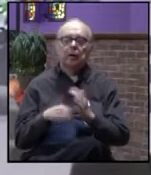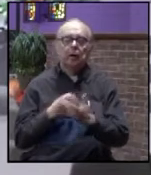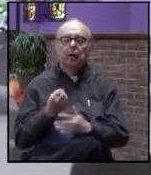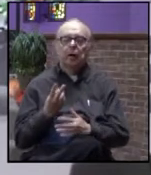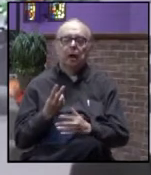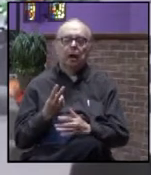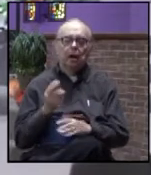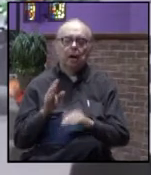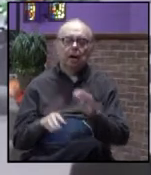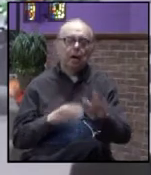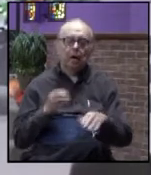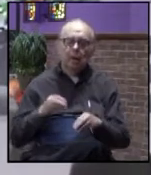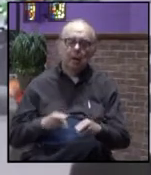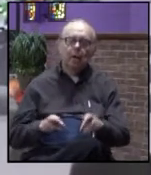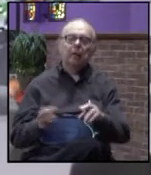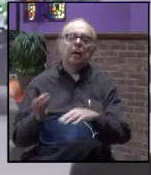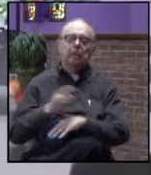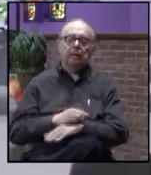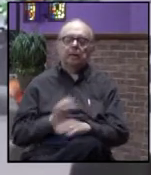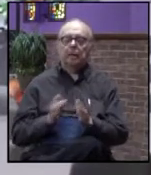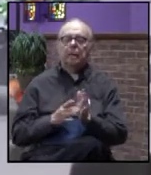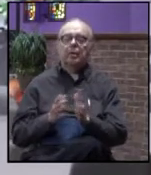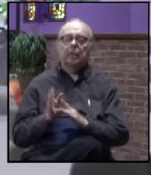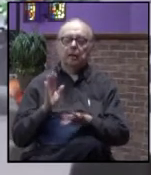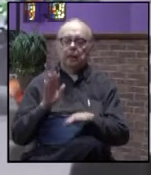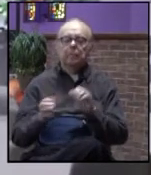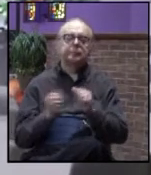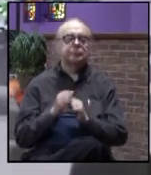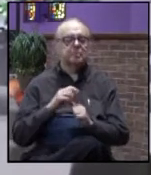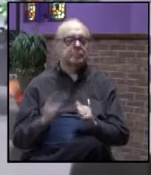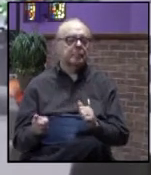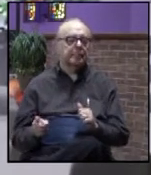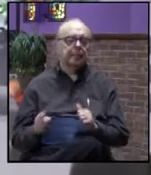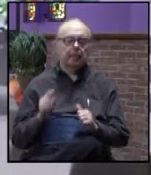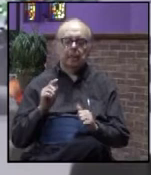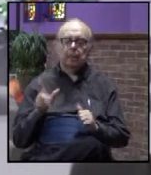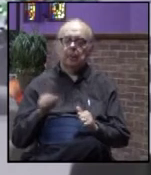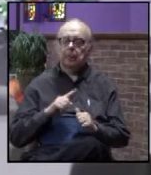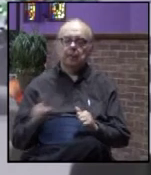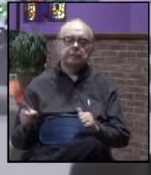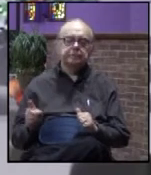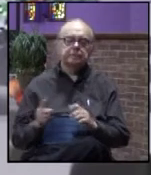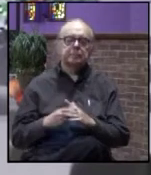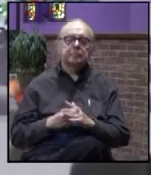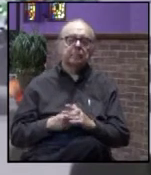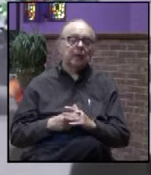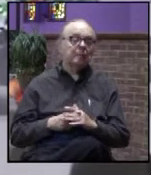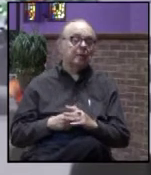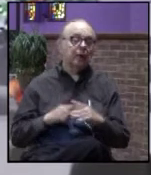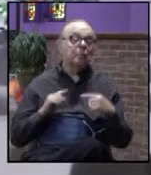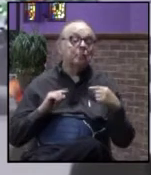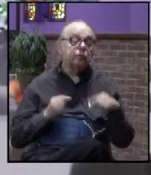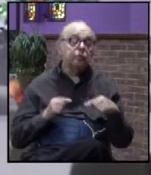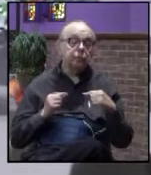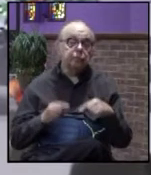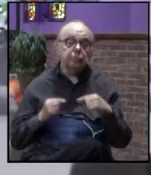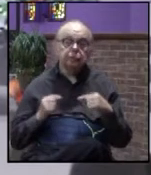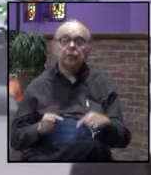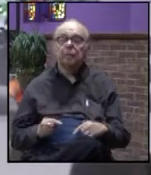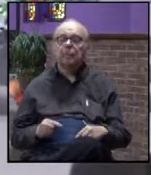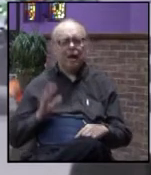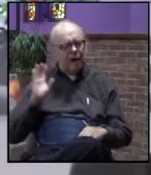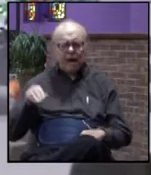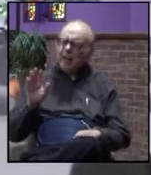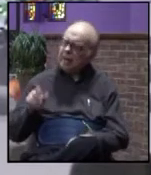them are walking down the road one day and Jesus is walking with them, and 3 of them began a huge argument.